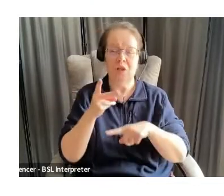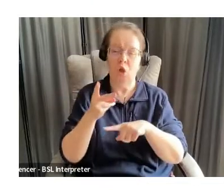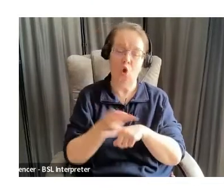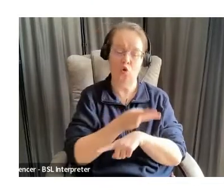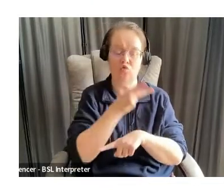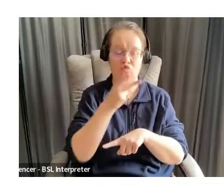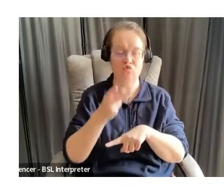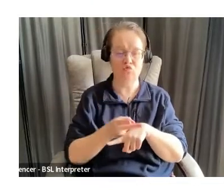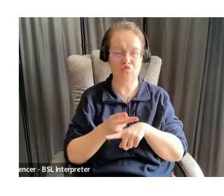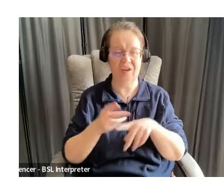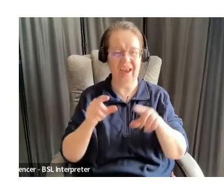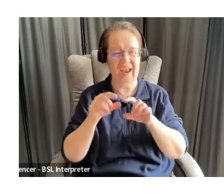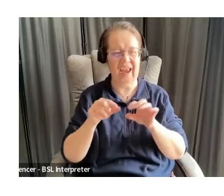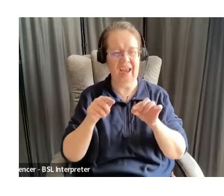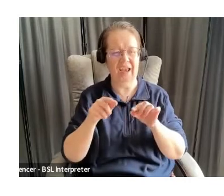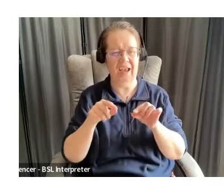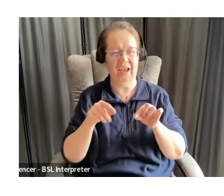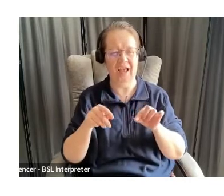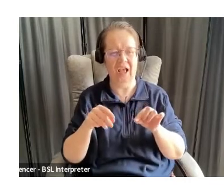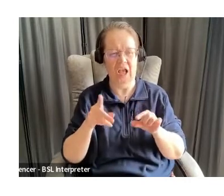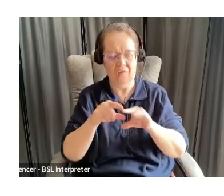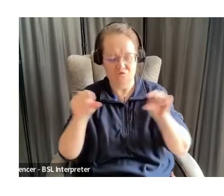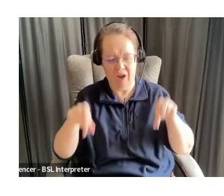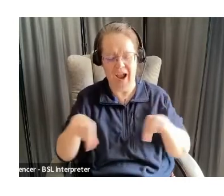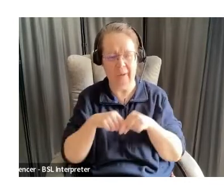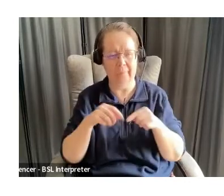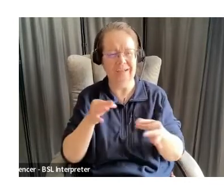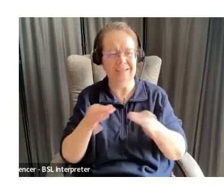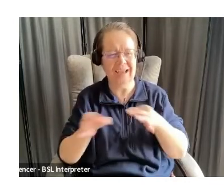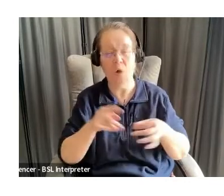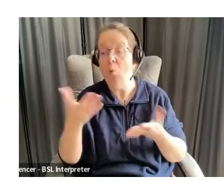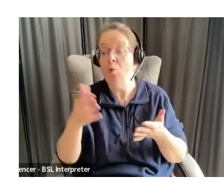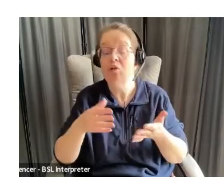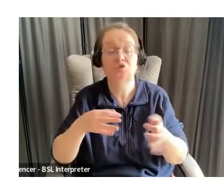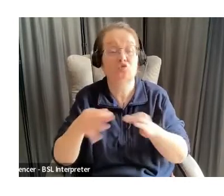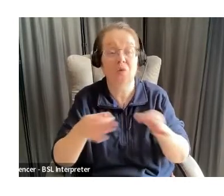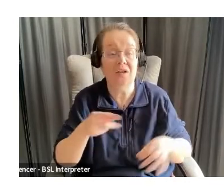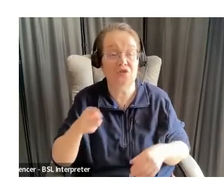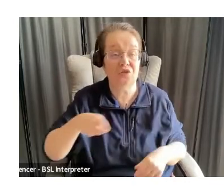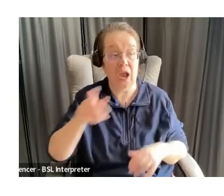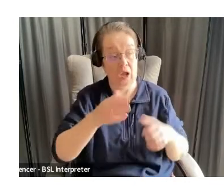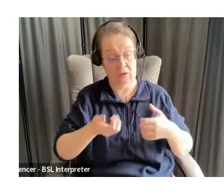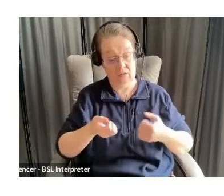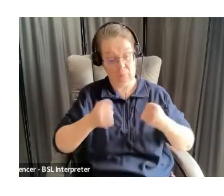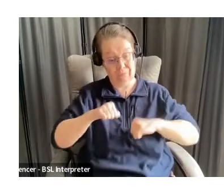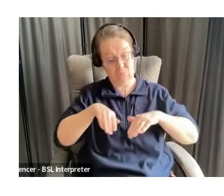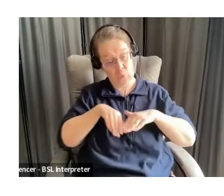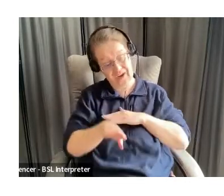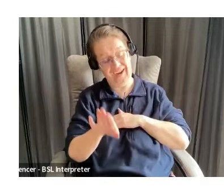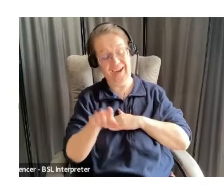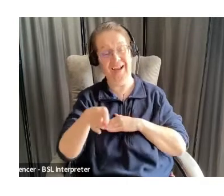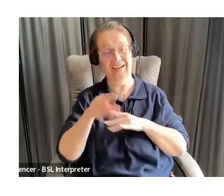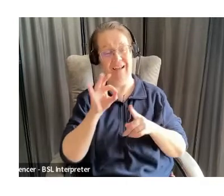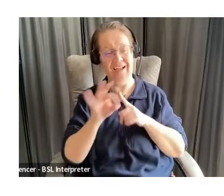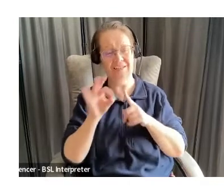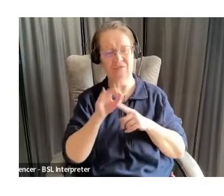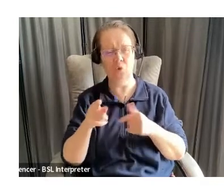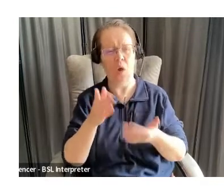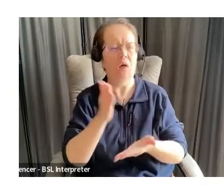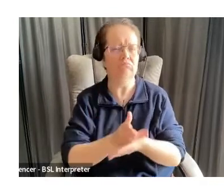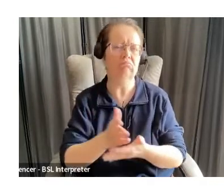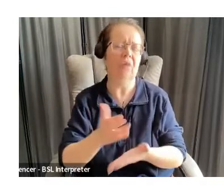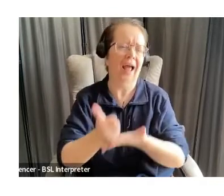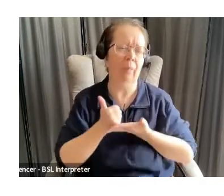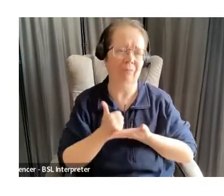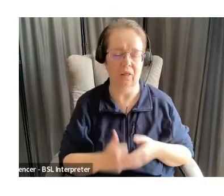techniques, or indeed what strategies have you used just before you've gone into your interview that you found have been very